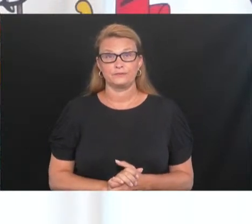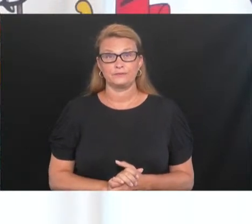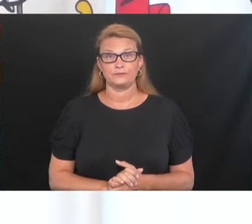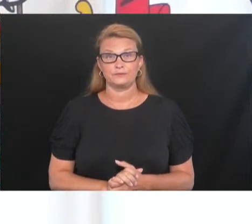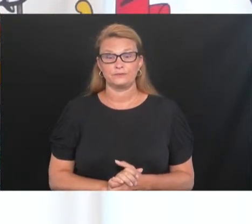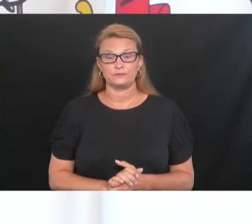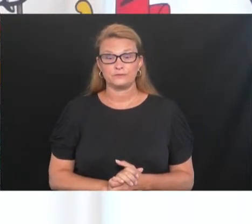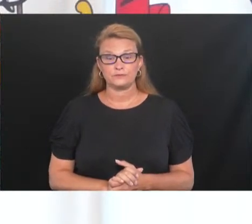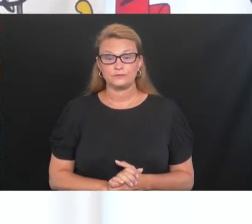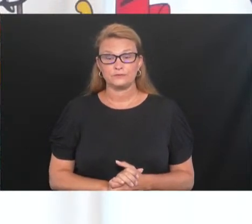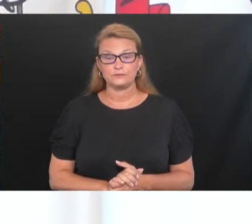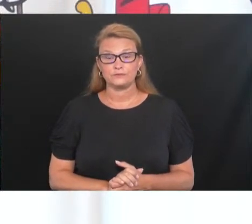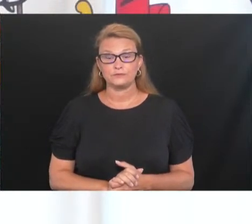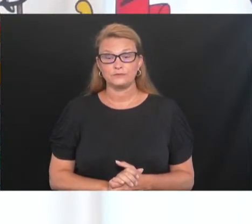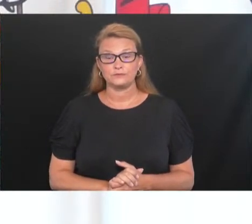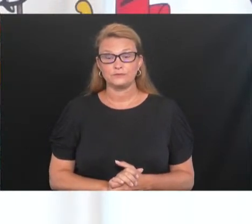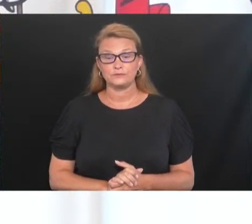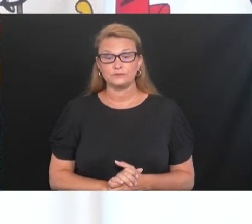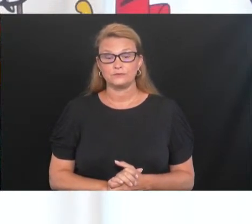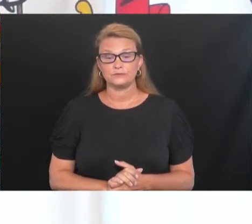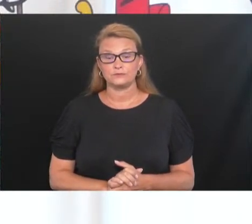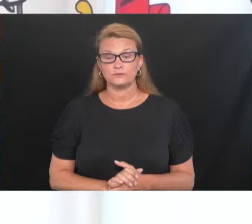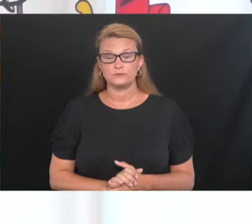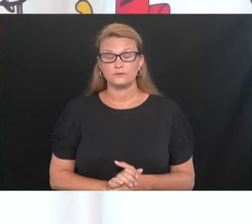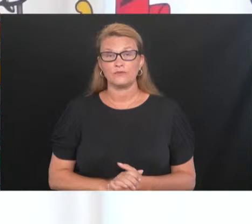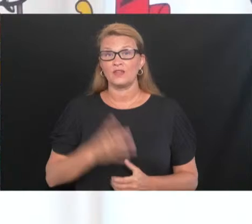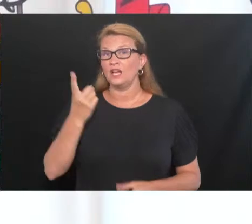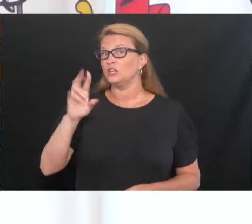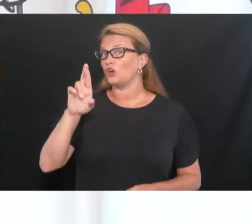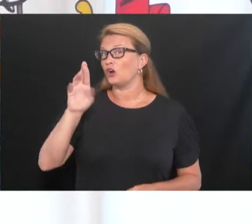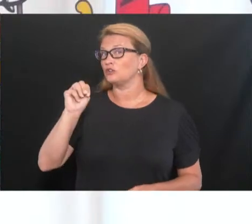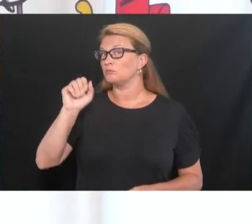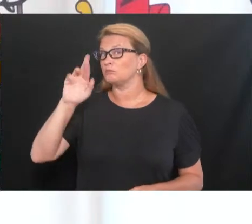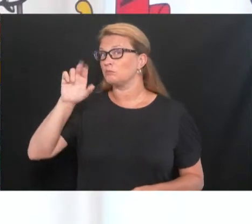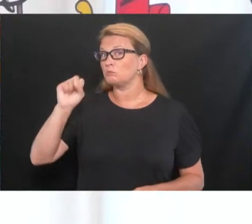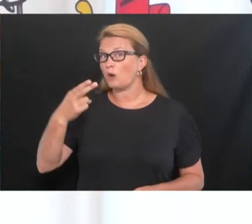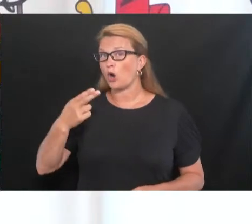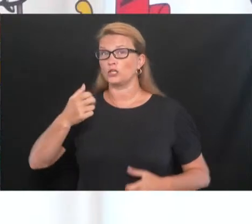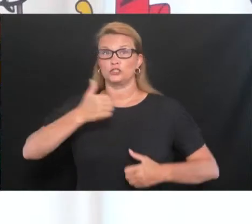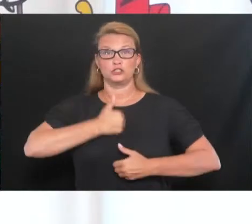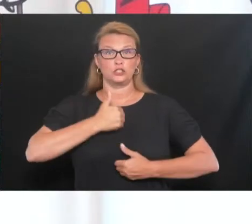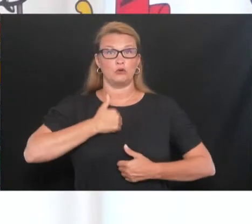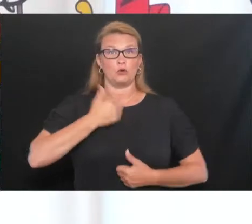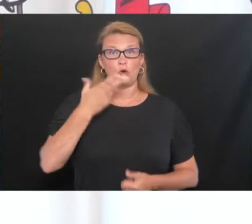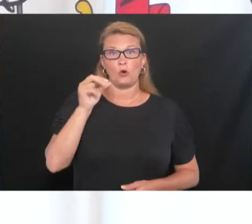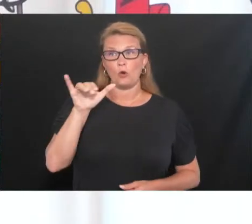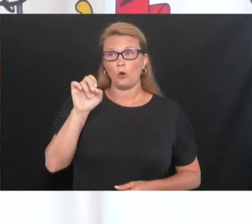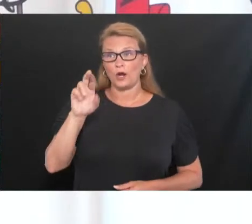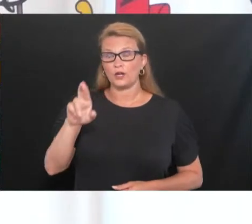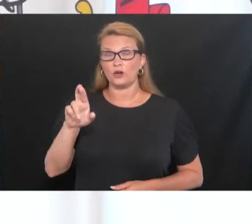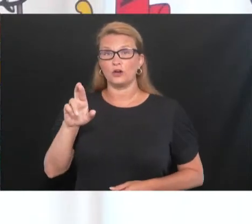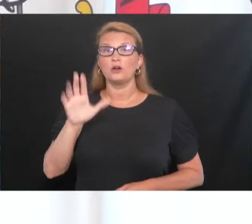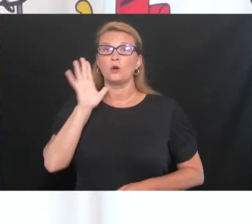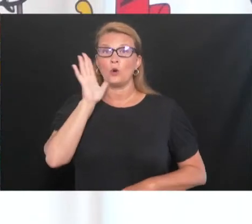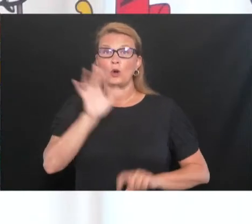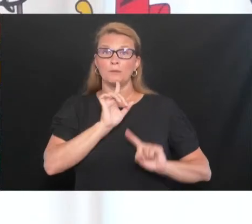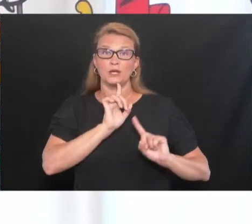what Dr. Marsh will be reporting to you, or General Hoyer, or whomever, Dr.